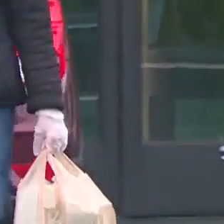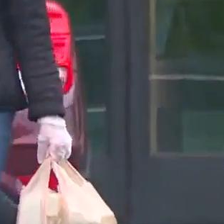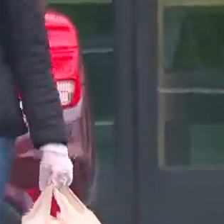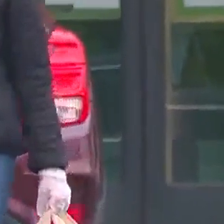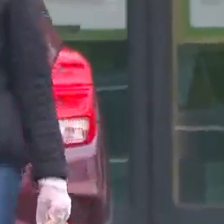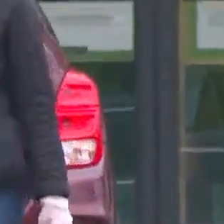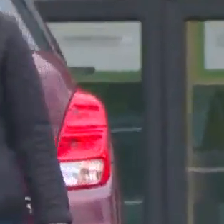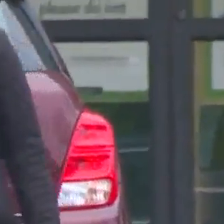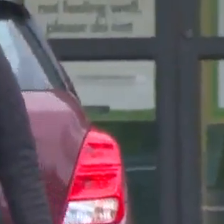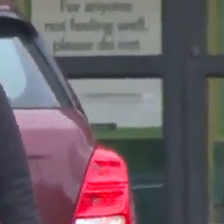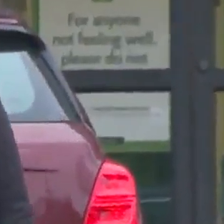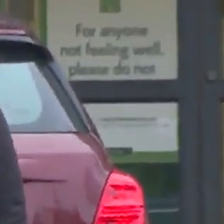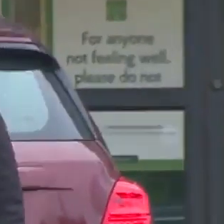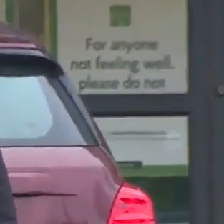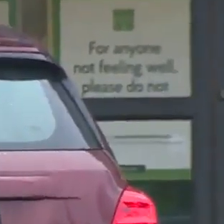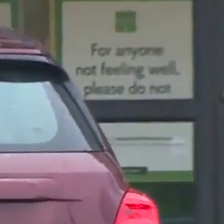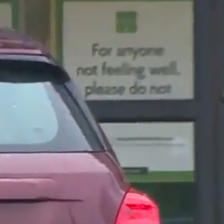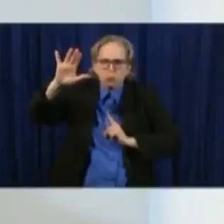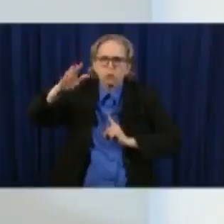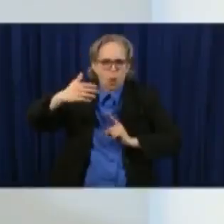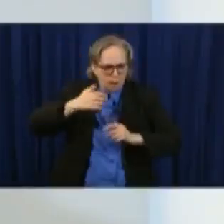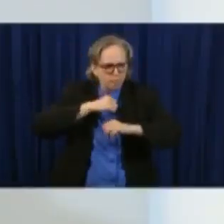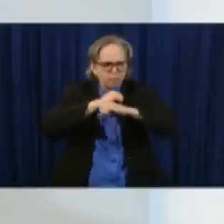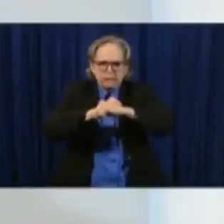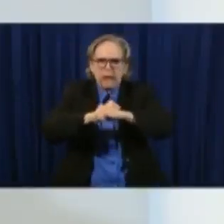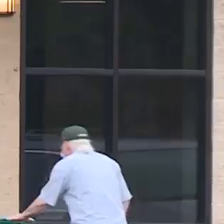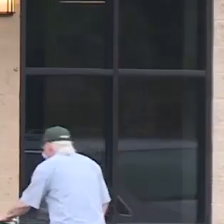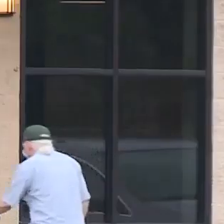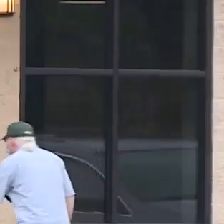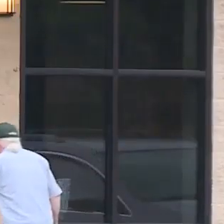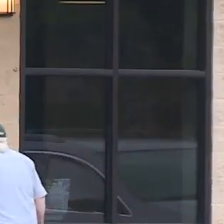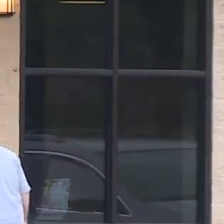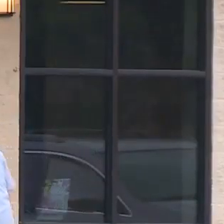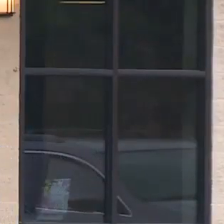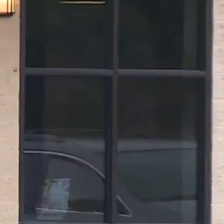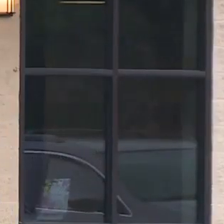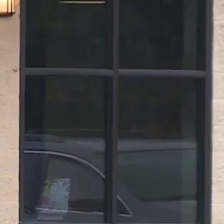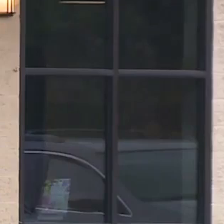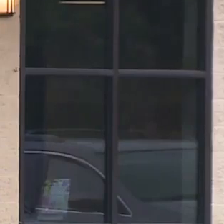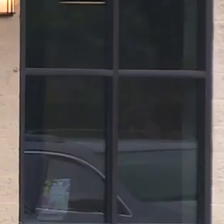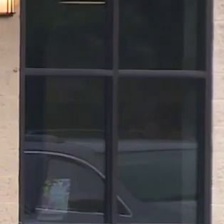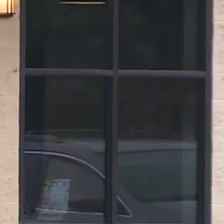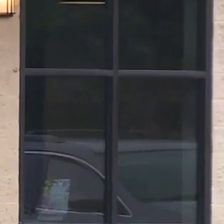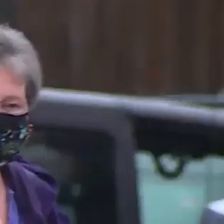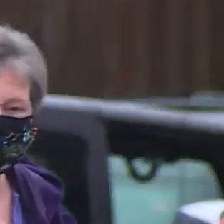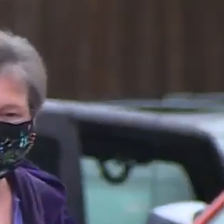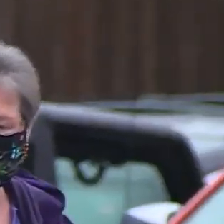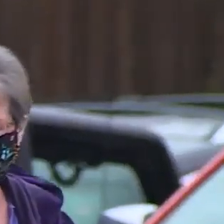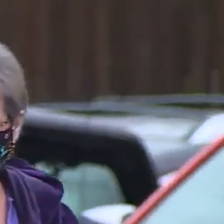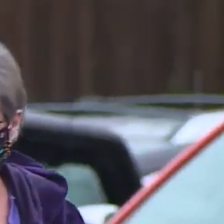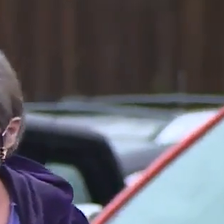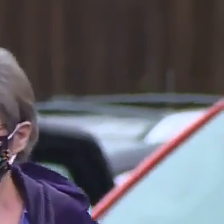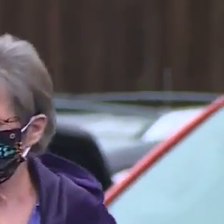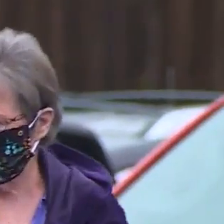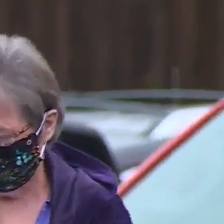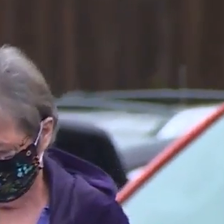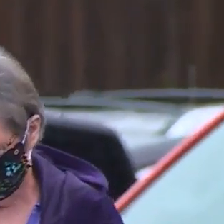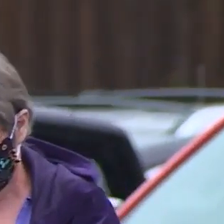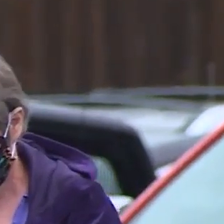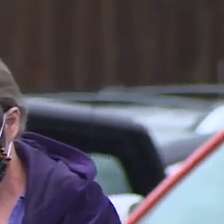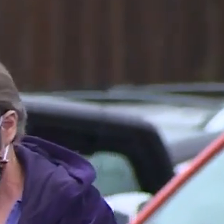decision requiring customers to wear masks. Everybody should do it, but you're not required to do it. The lieutenant